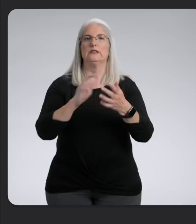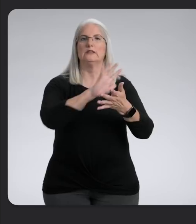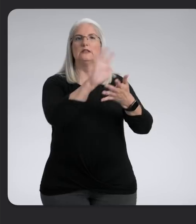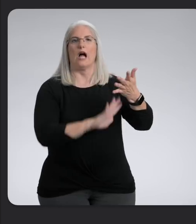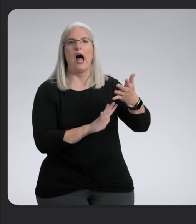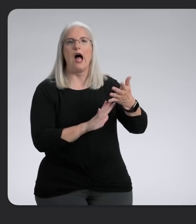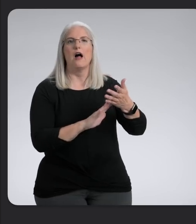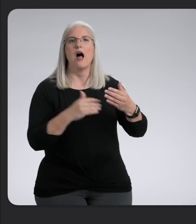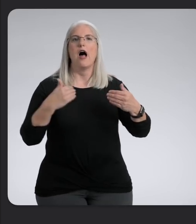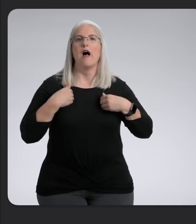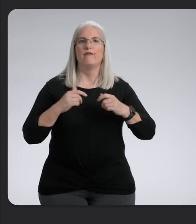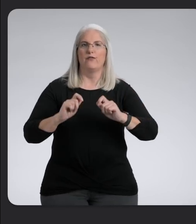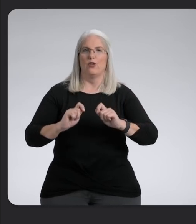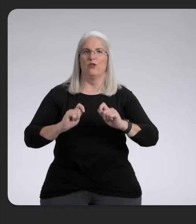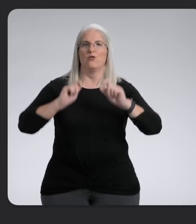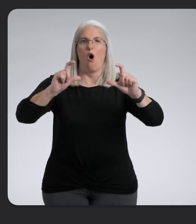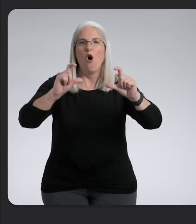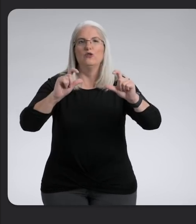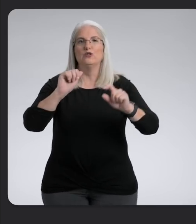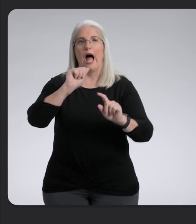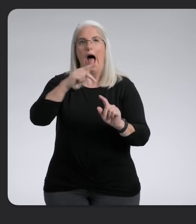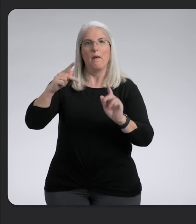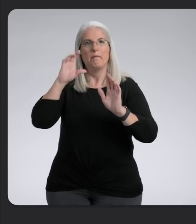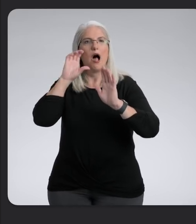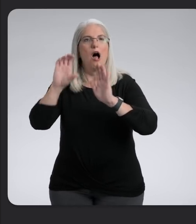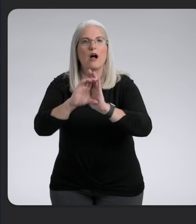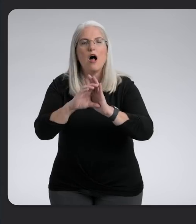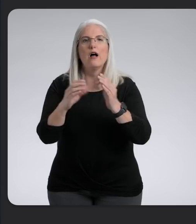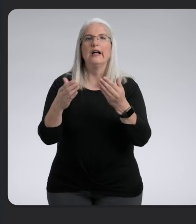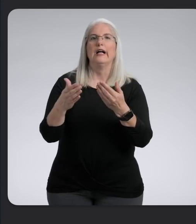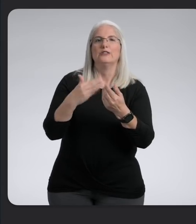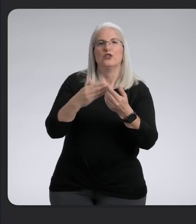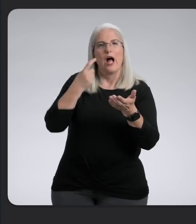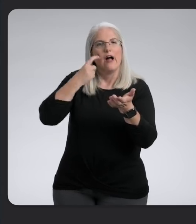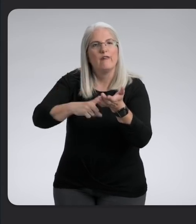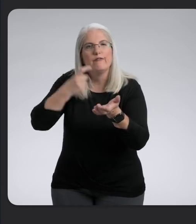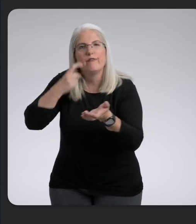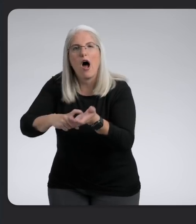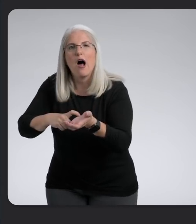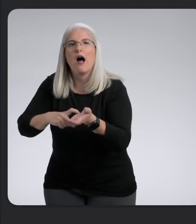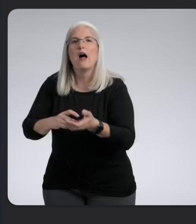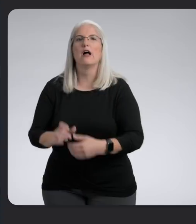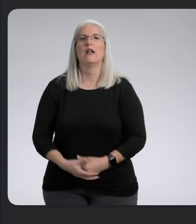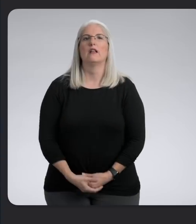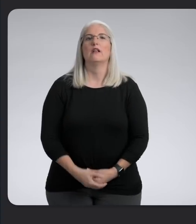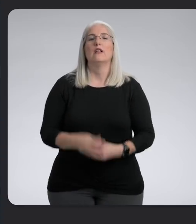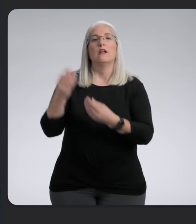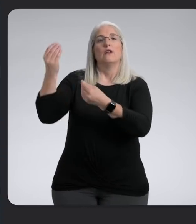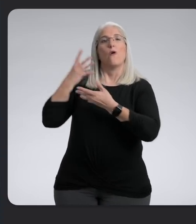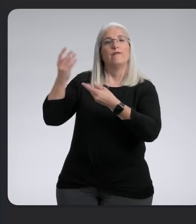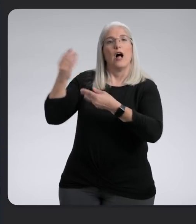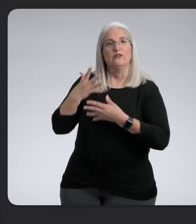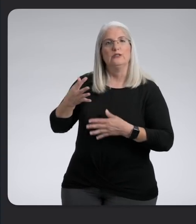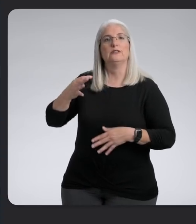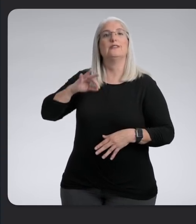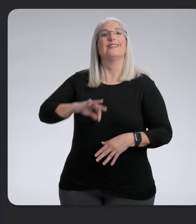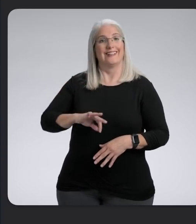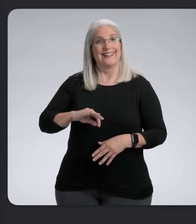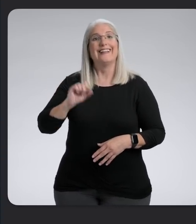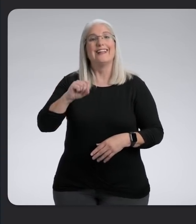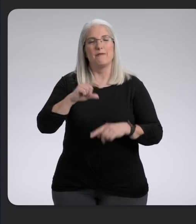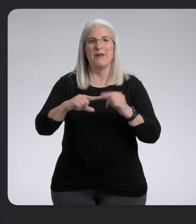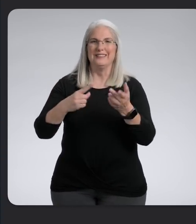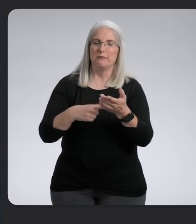larger icons for apps, making them even easier to identify. Notifications are useful, though they can pile up throughout the course of a